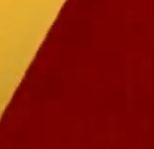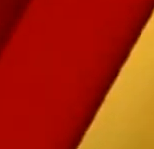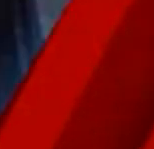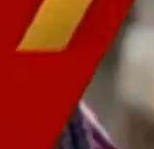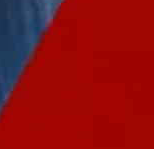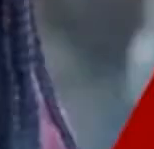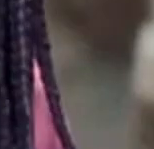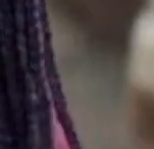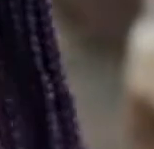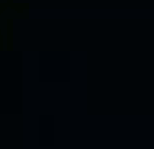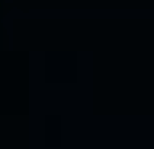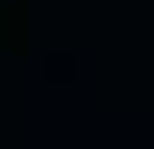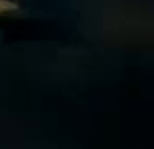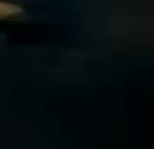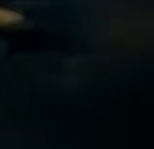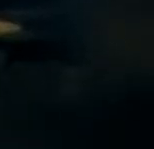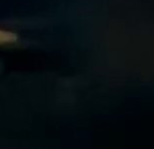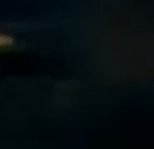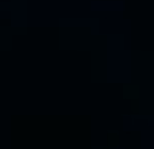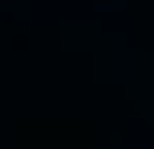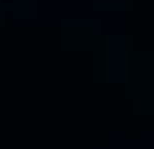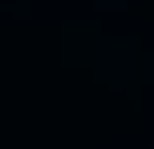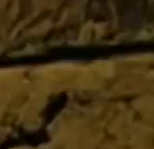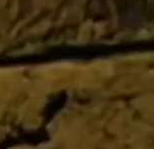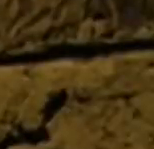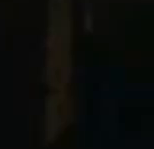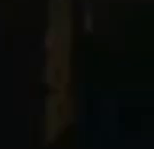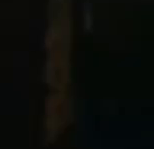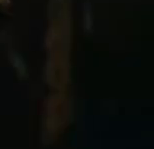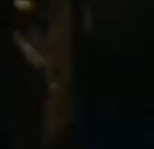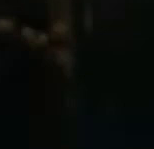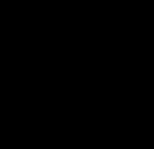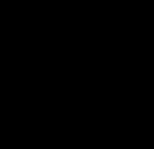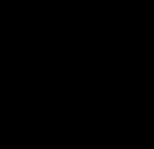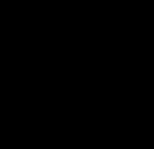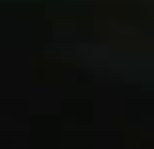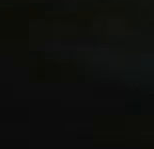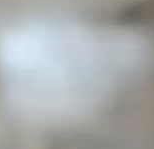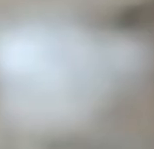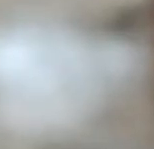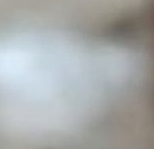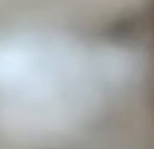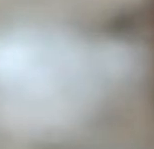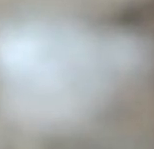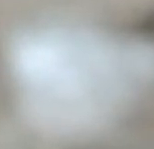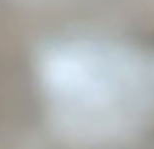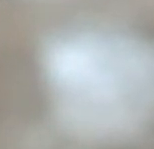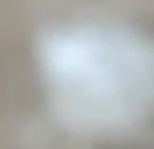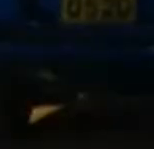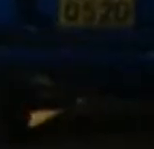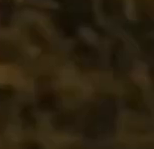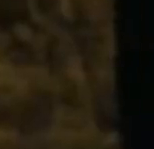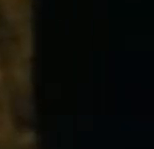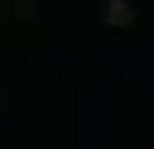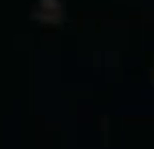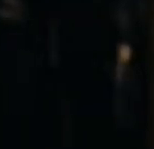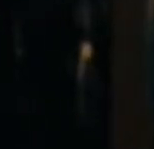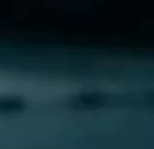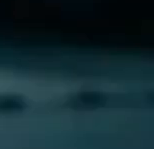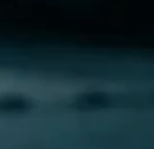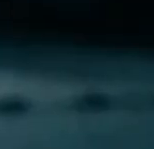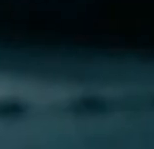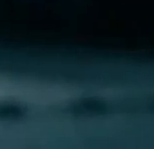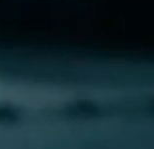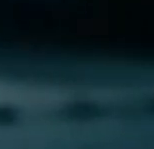I was part of the team in Ilitumwa to take out Burhan. Move in! In a count of 5 years, I can study the man. All I